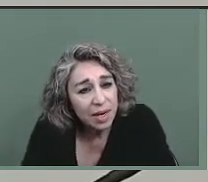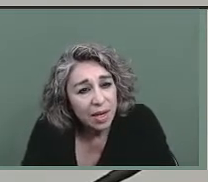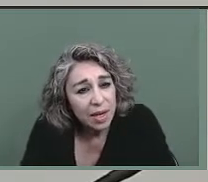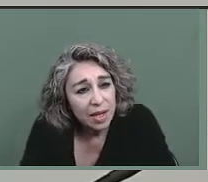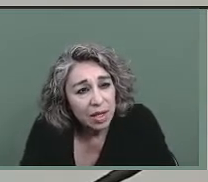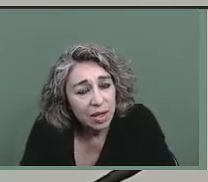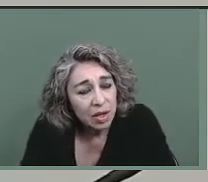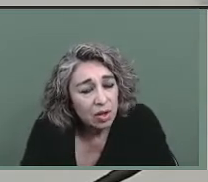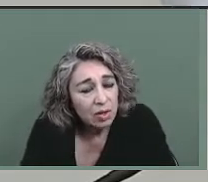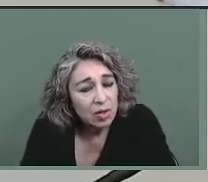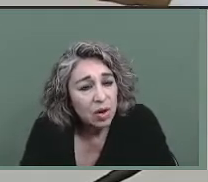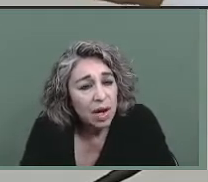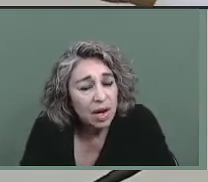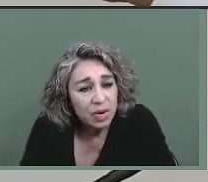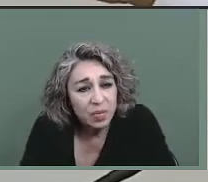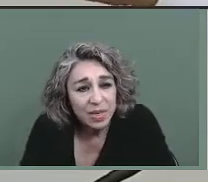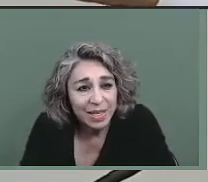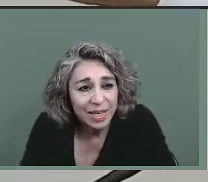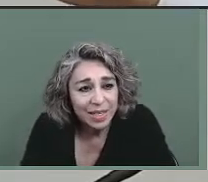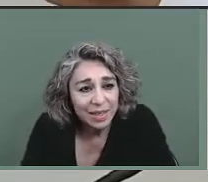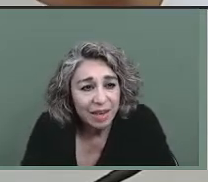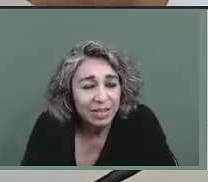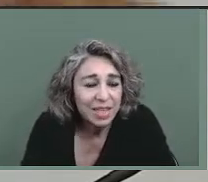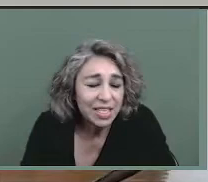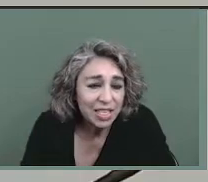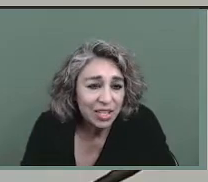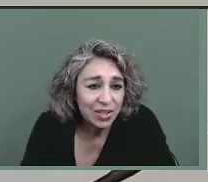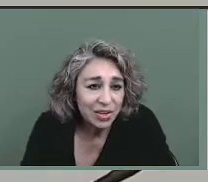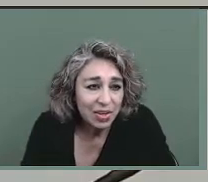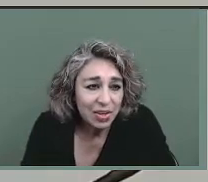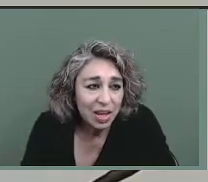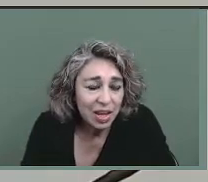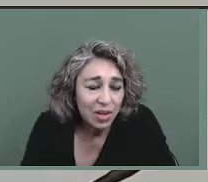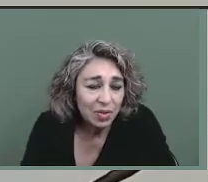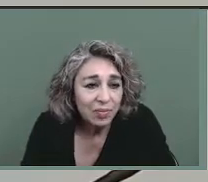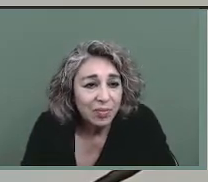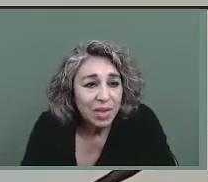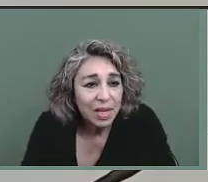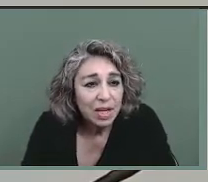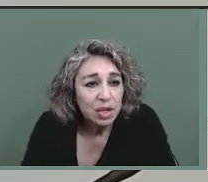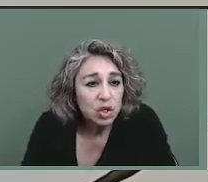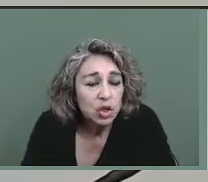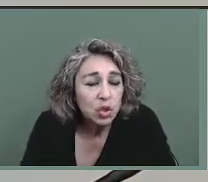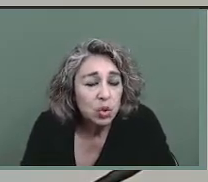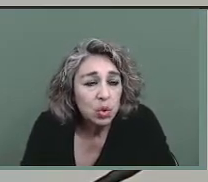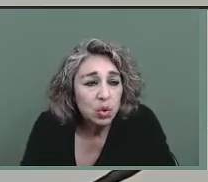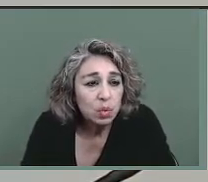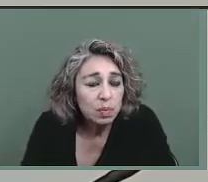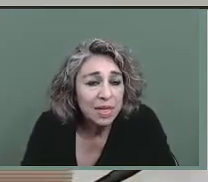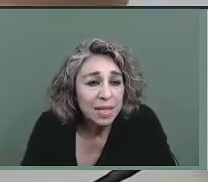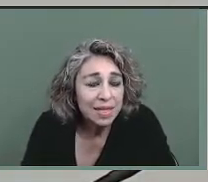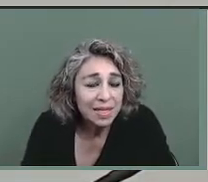21, to 100% of attention to the youth.